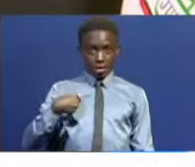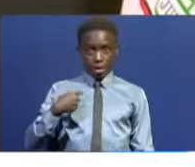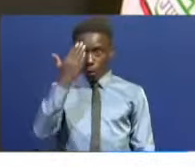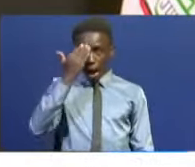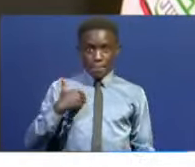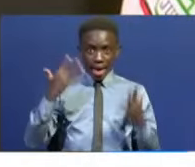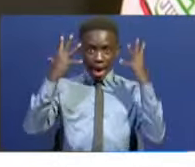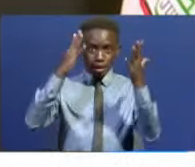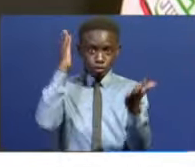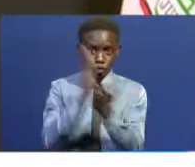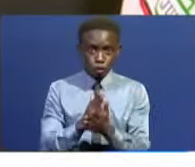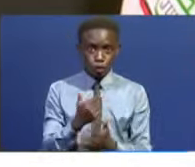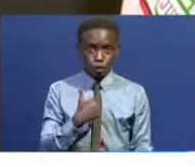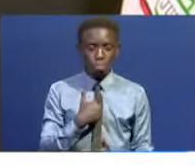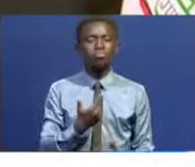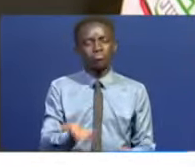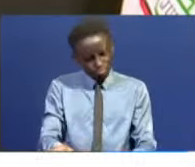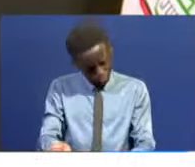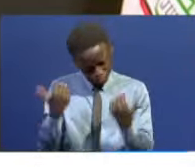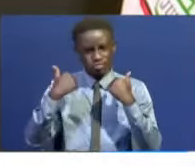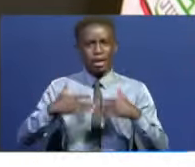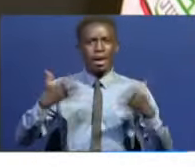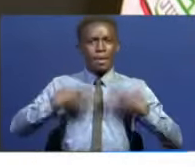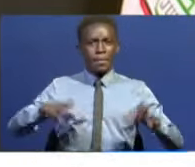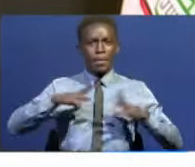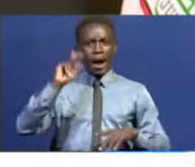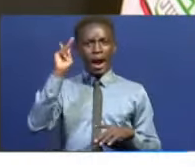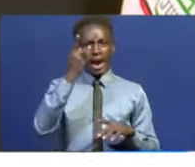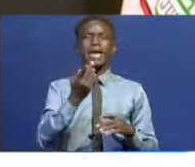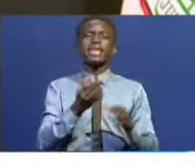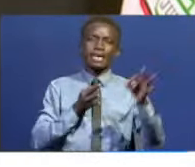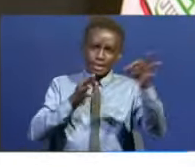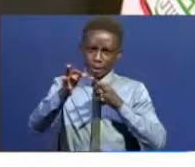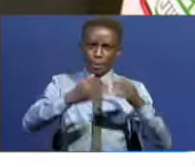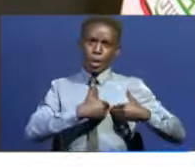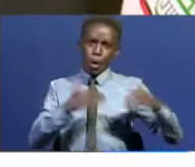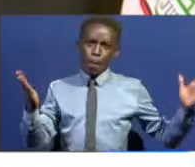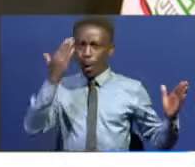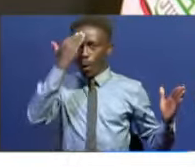truthful, let the people of Kenya know why he is being crucified.